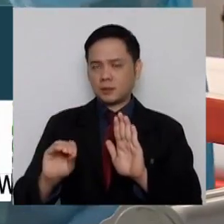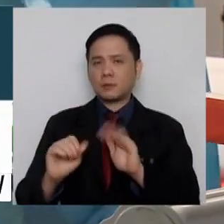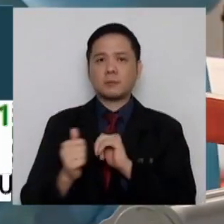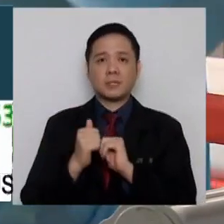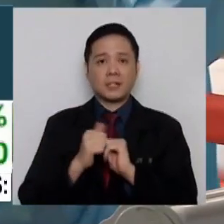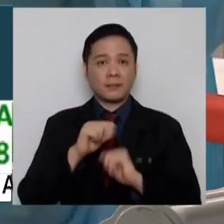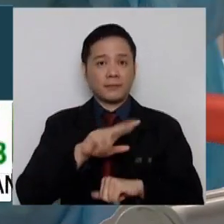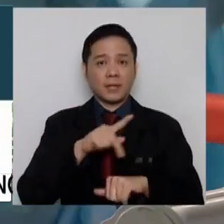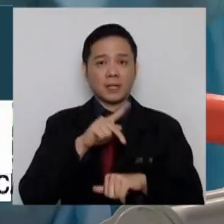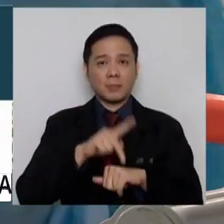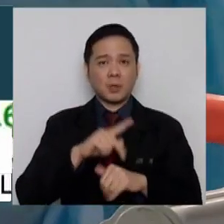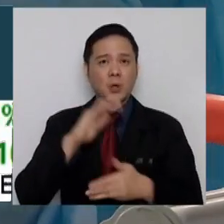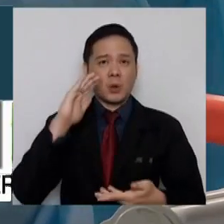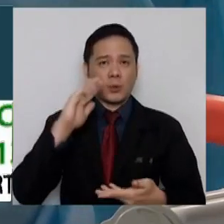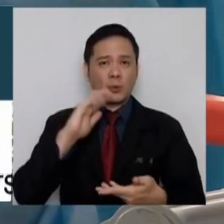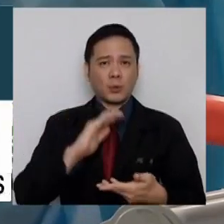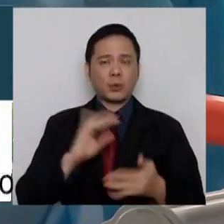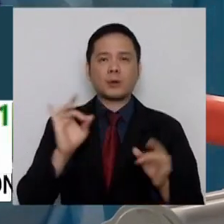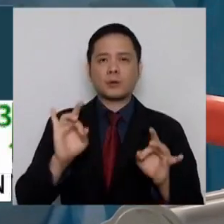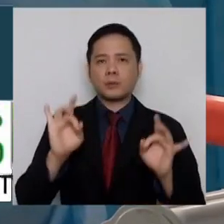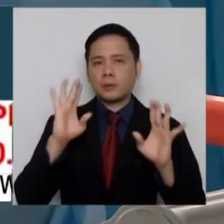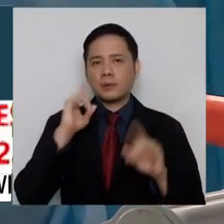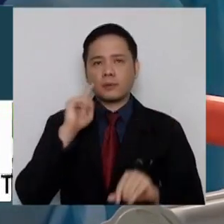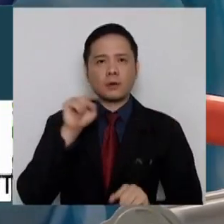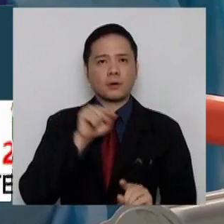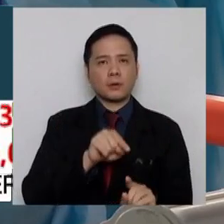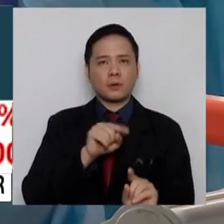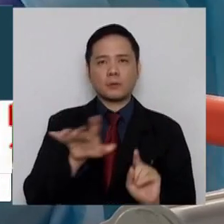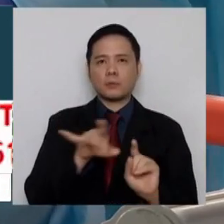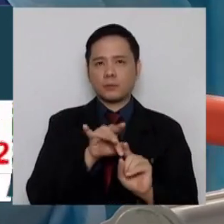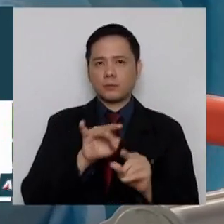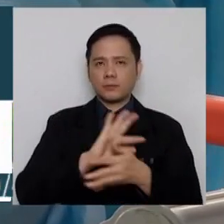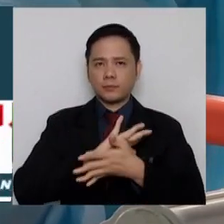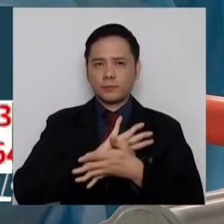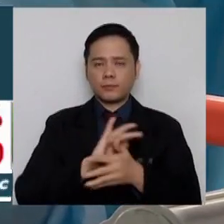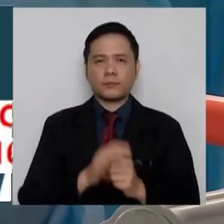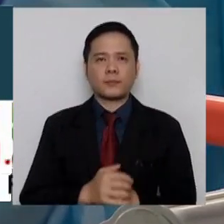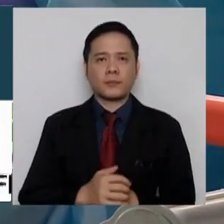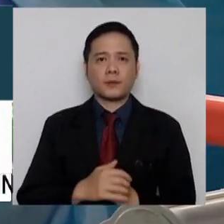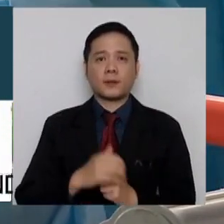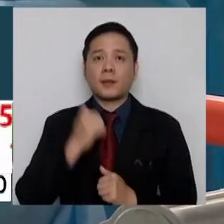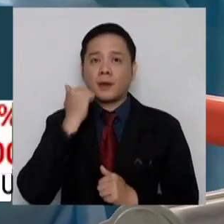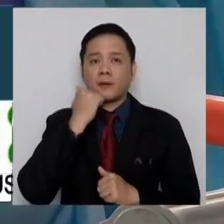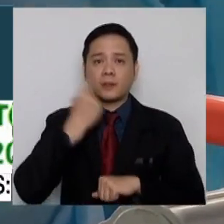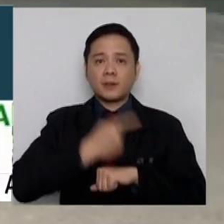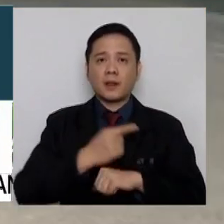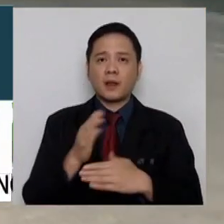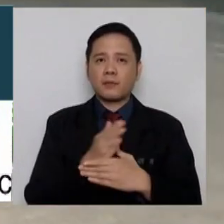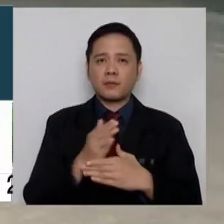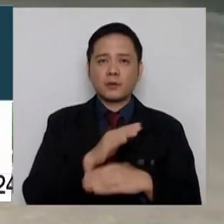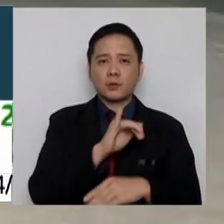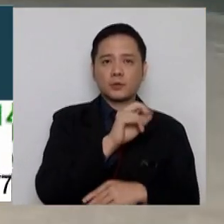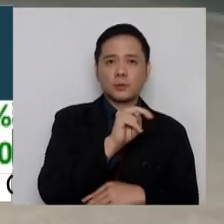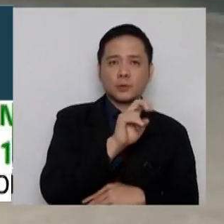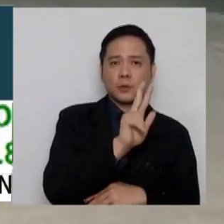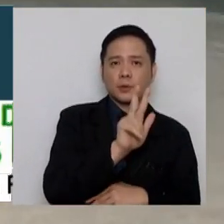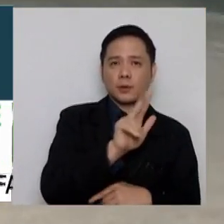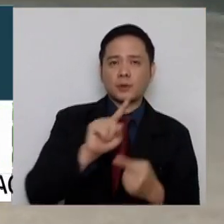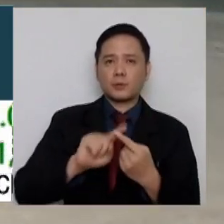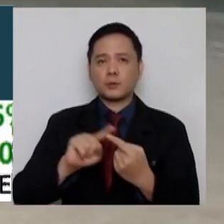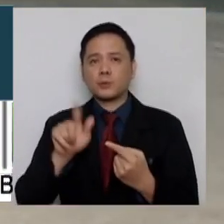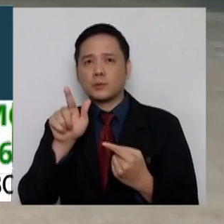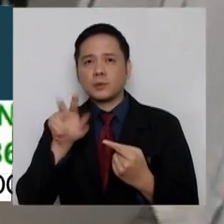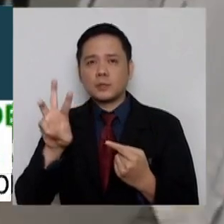low-risk category for COVID-19. This is because the average daily attack rate from June 13 to 26 was only